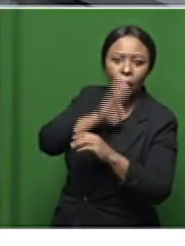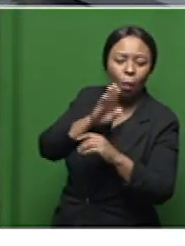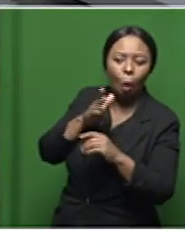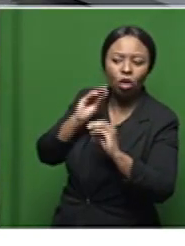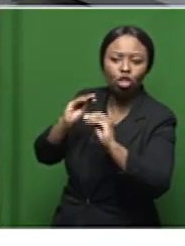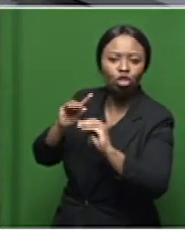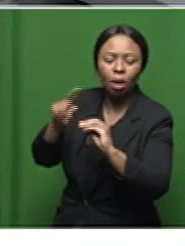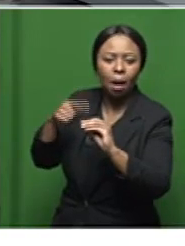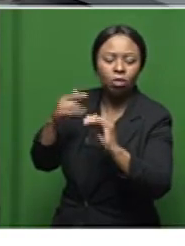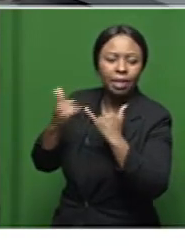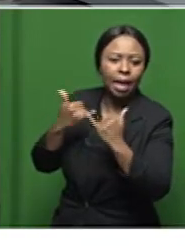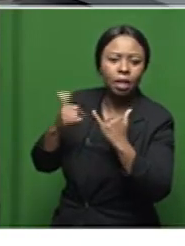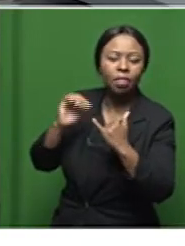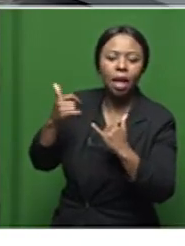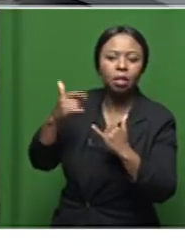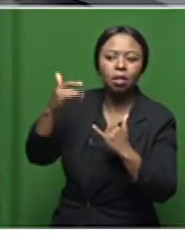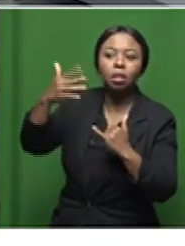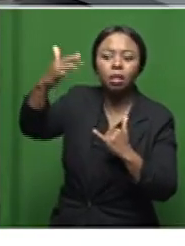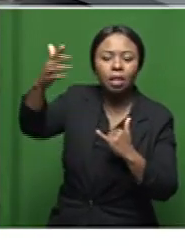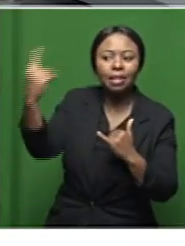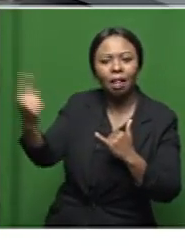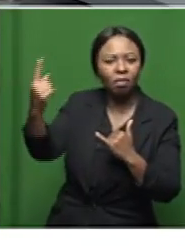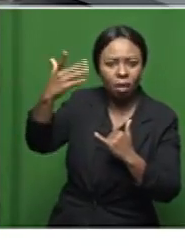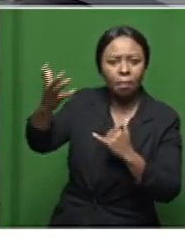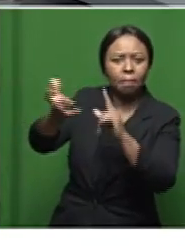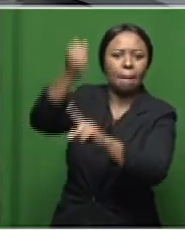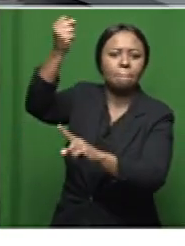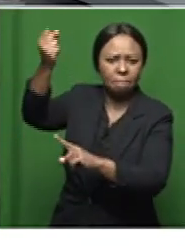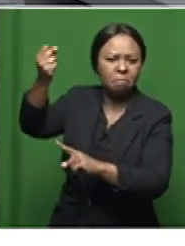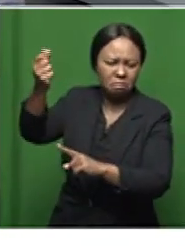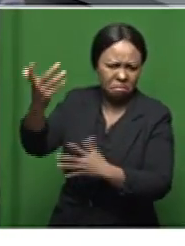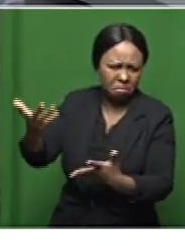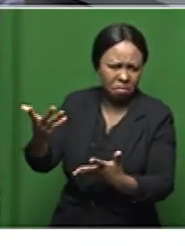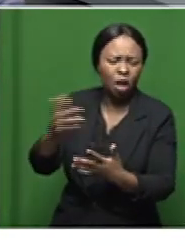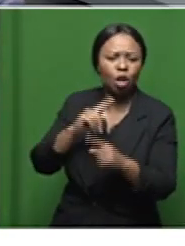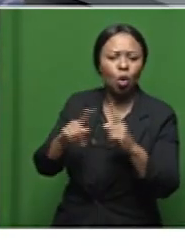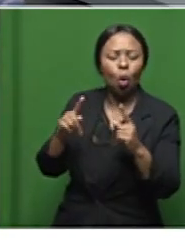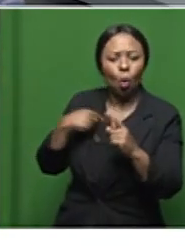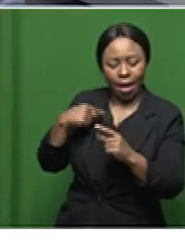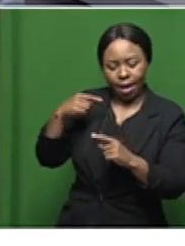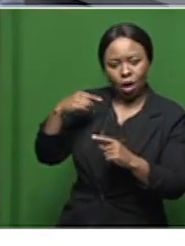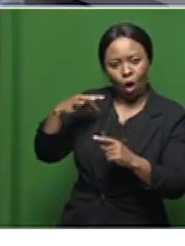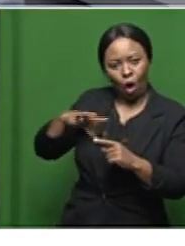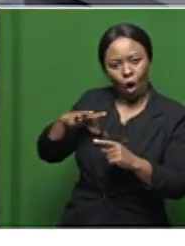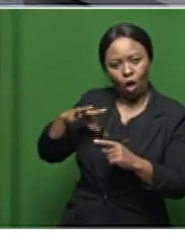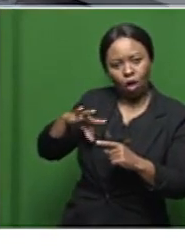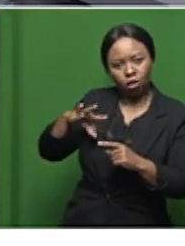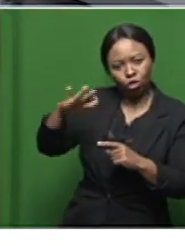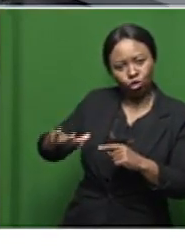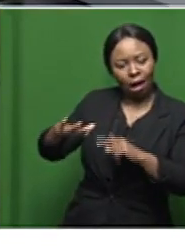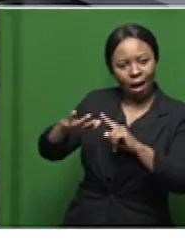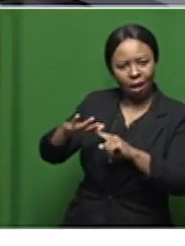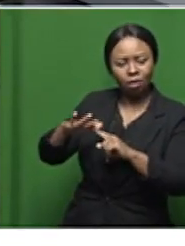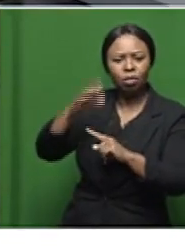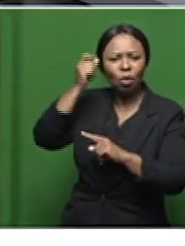problem is that they will find out in the different context without especially empowering, our girl child to understand the implications